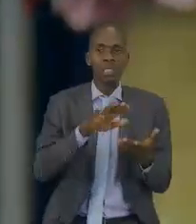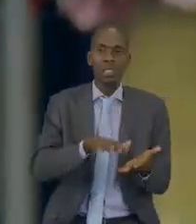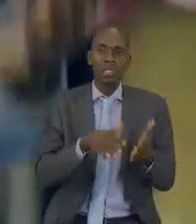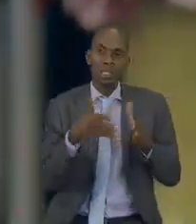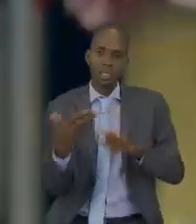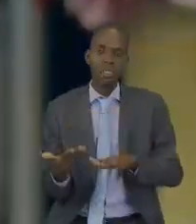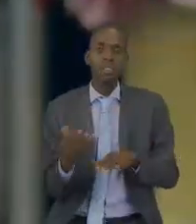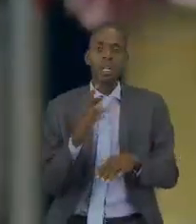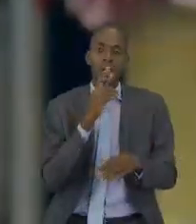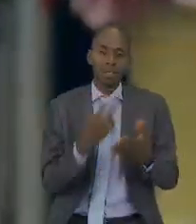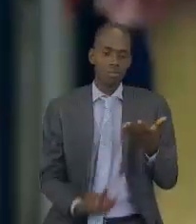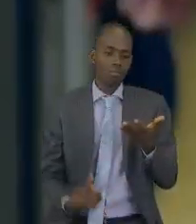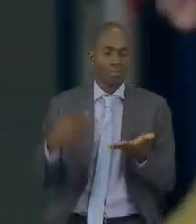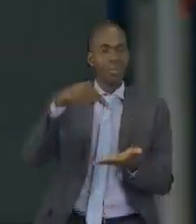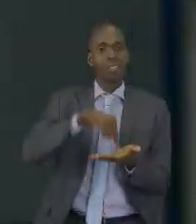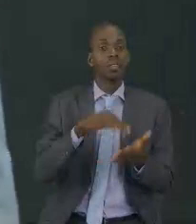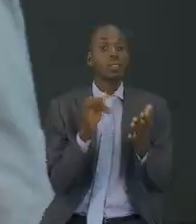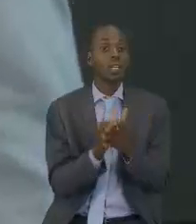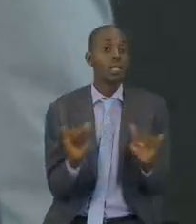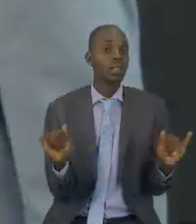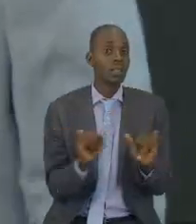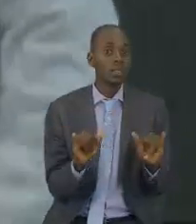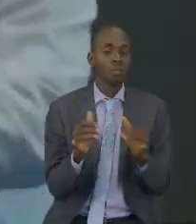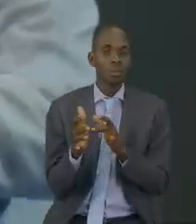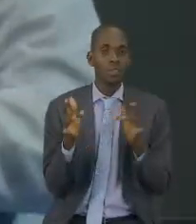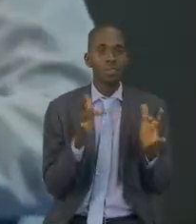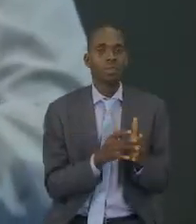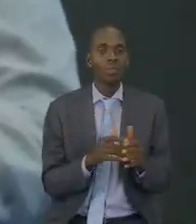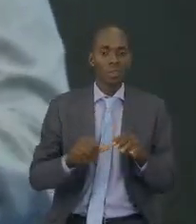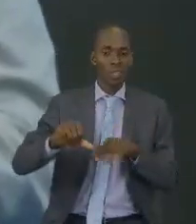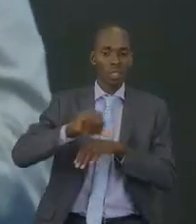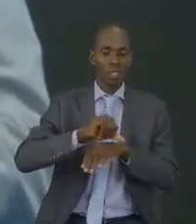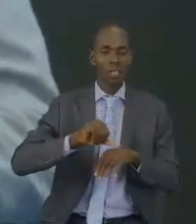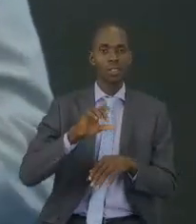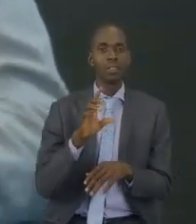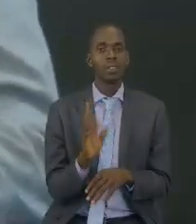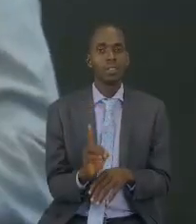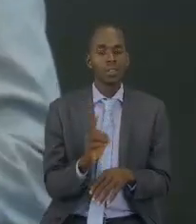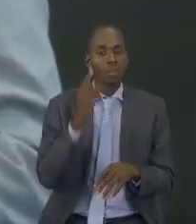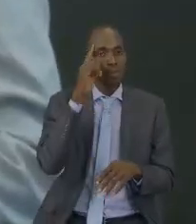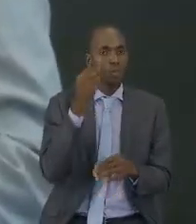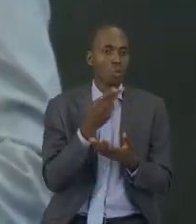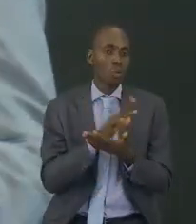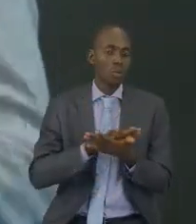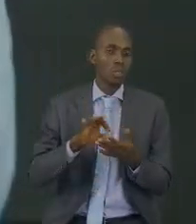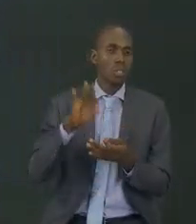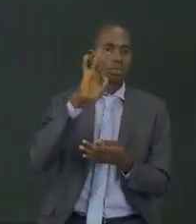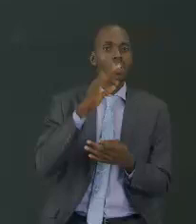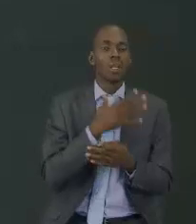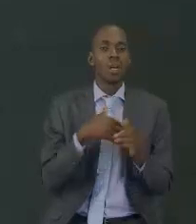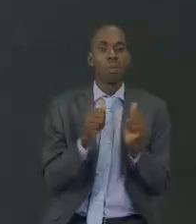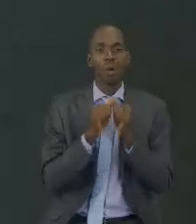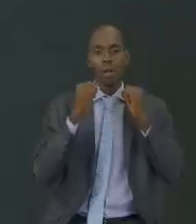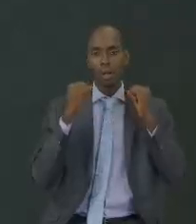are raised. That same Jesus anointed with the Holy Ghost and with